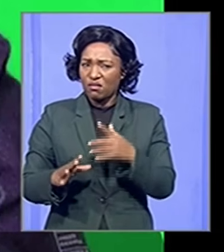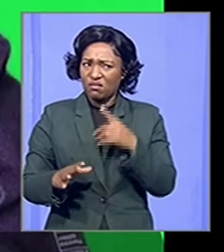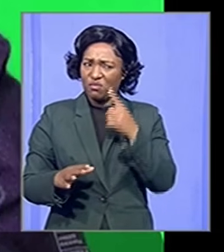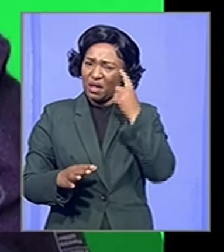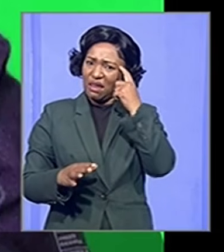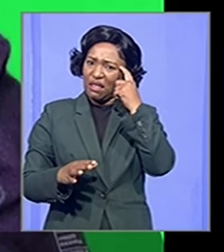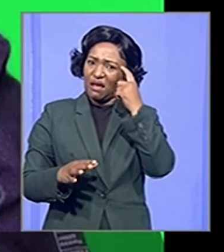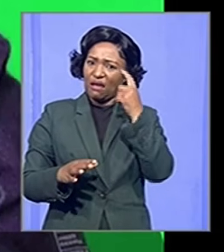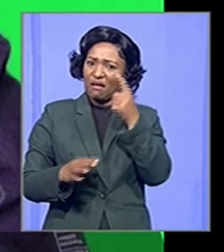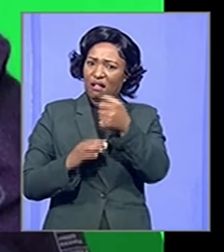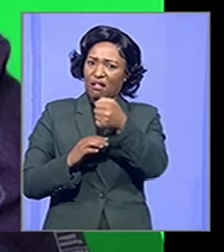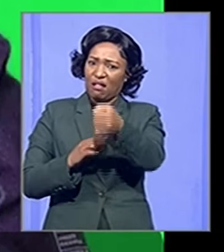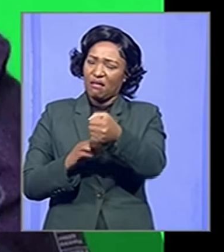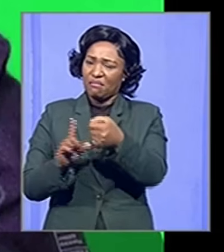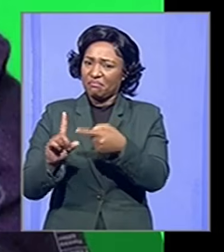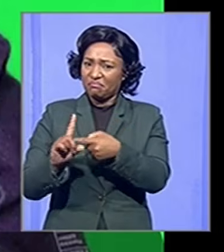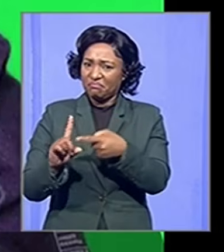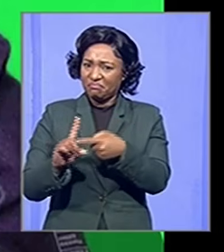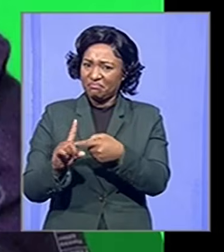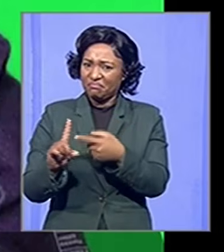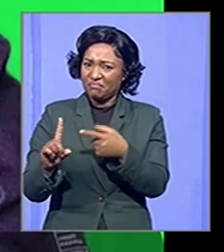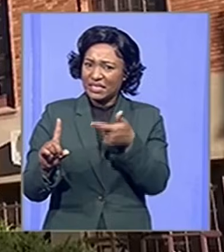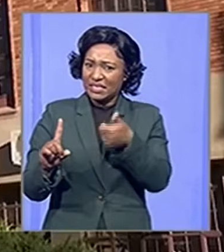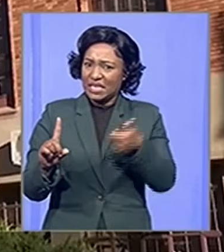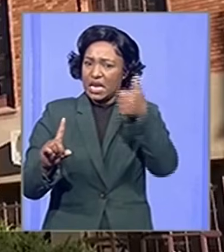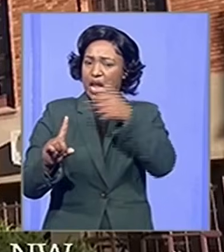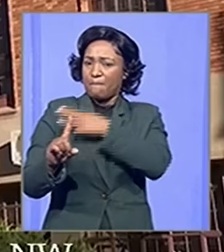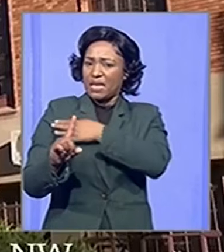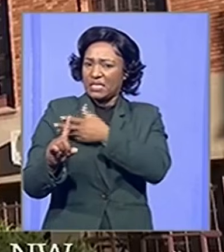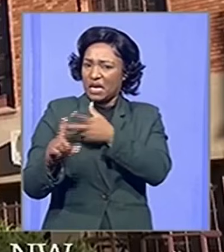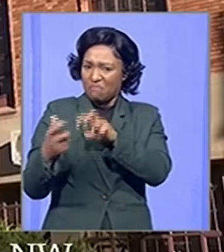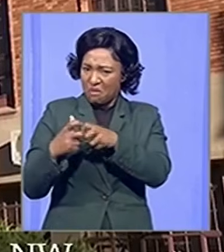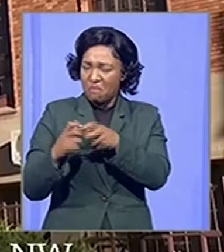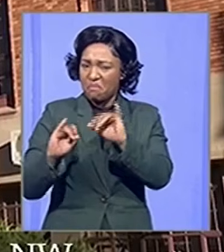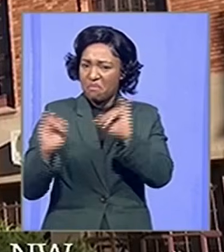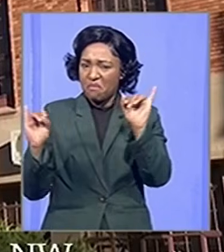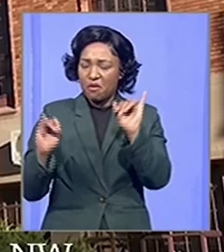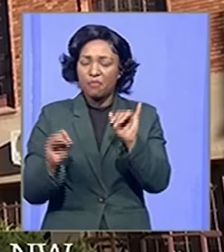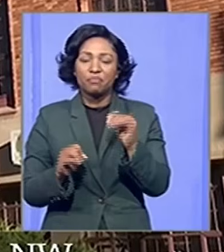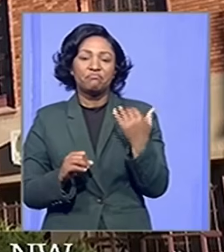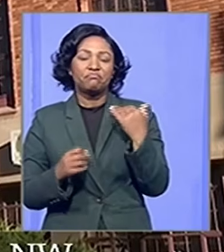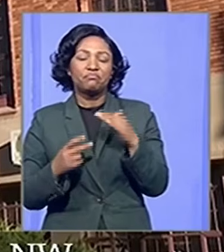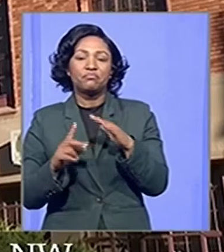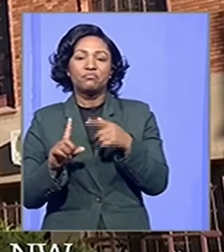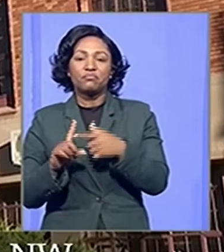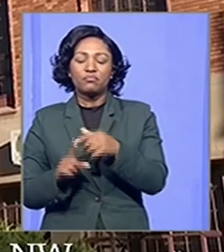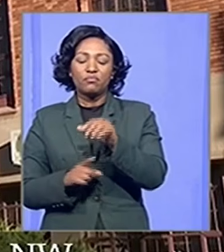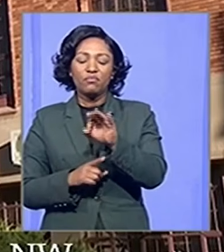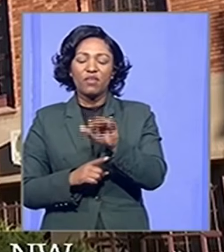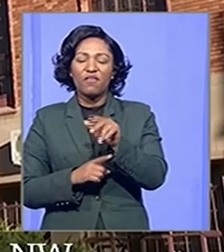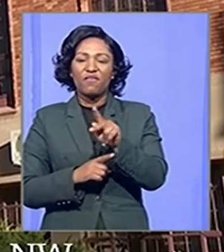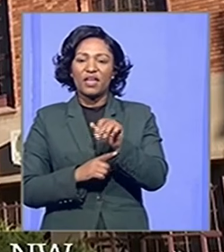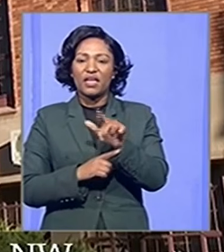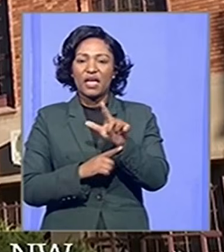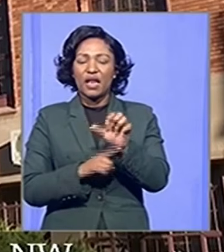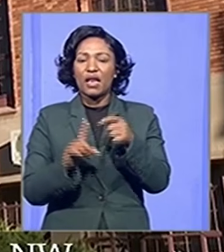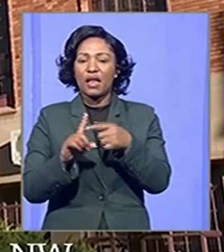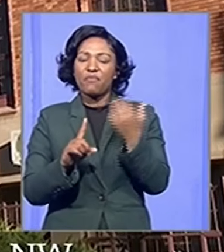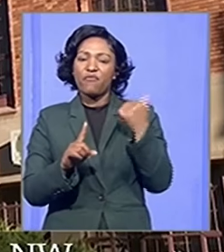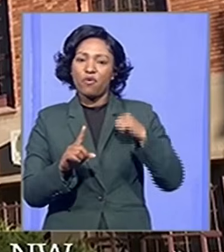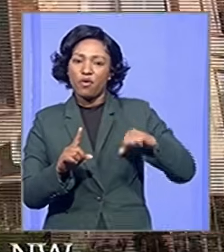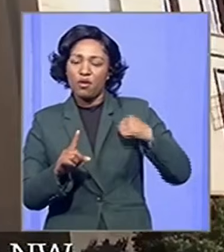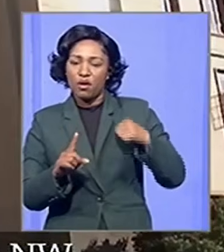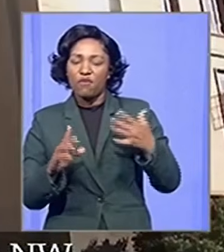ga o tsenya le di-senior managers. Kgabagare Fikile Mahlophe o tlhophilwe jaaka meyara wa masepala wa selegae